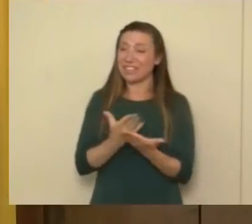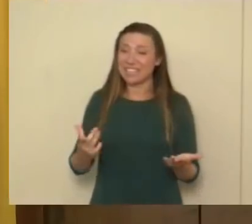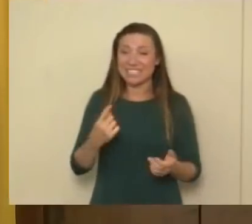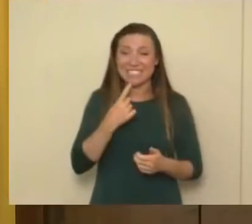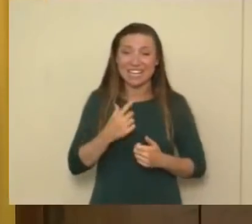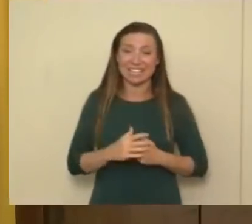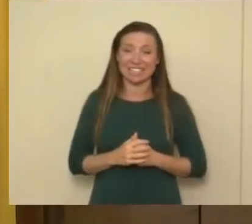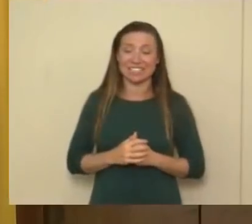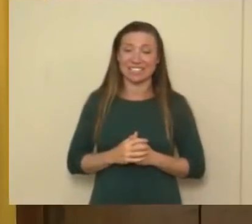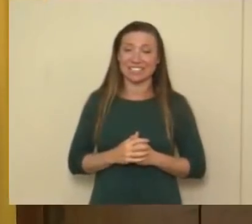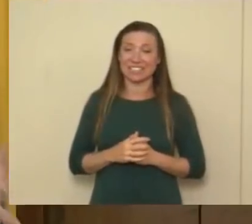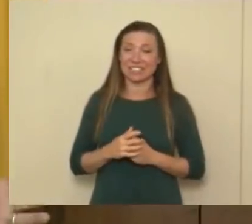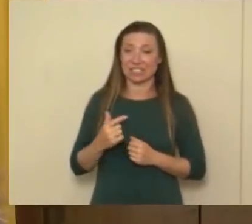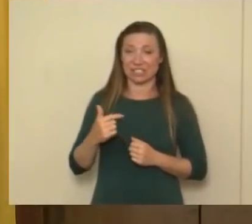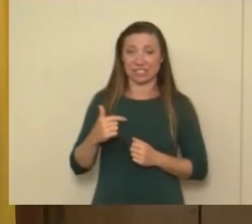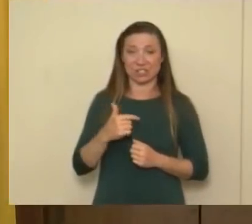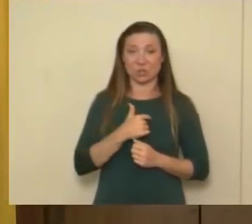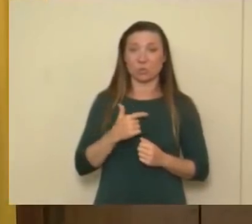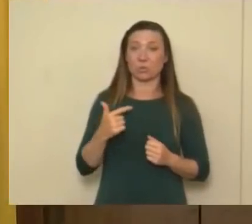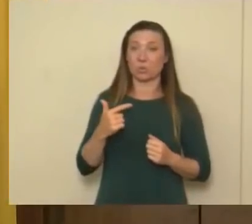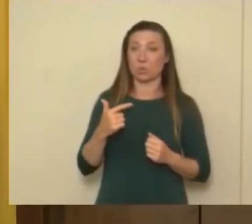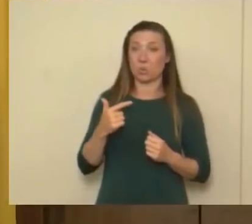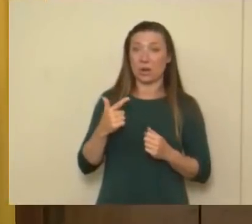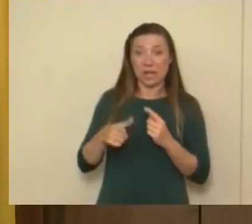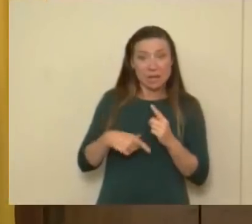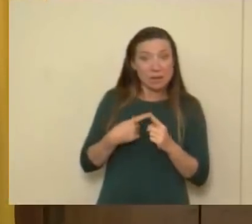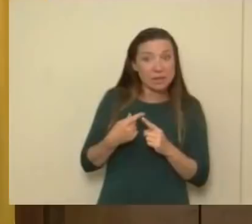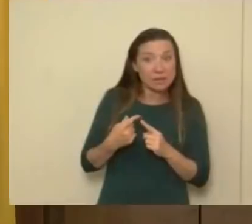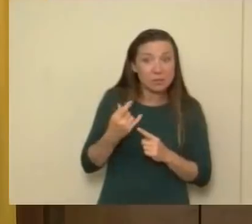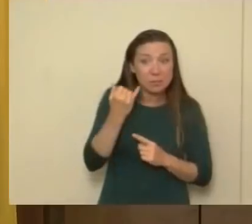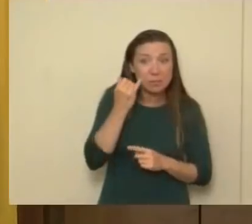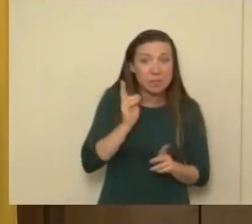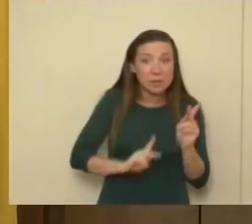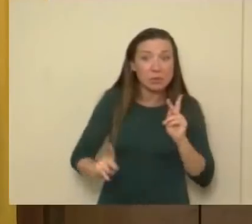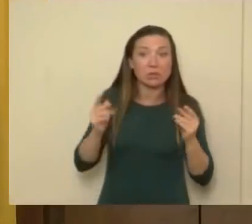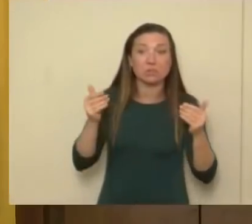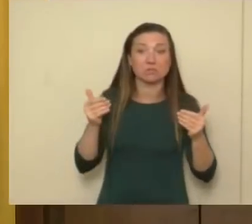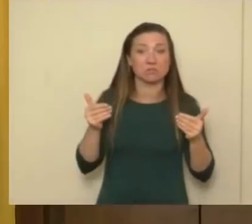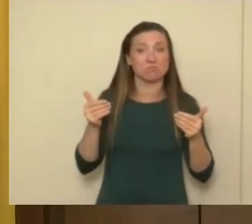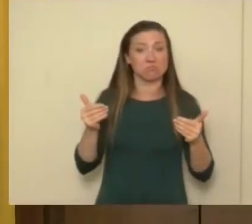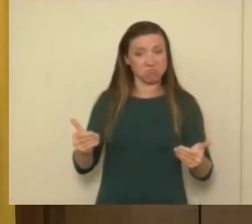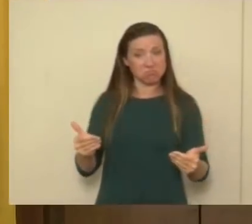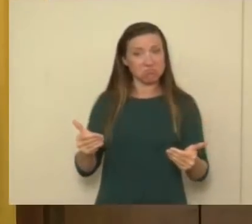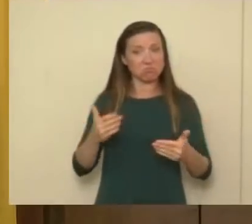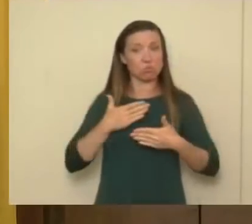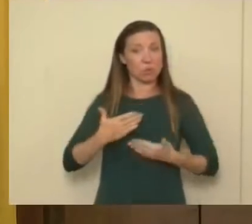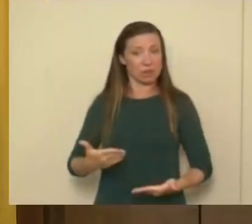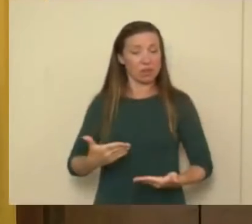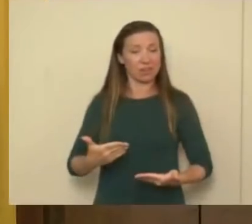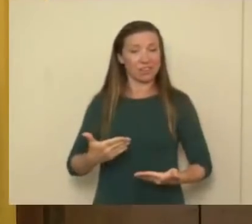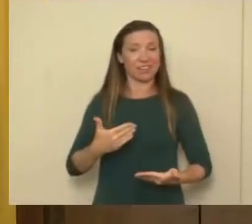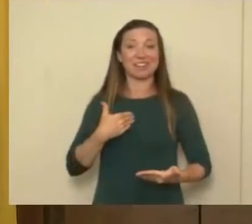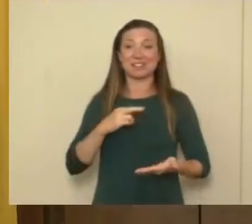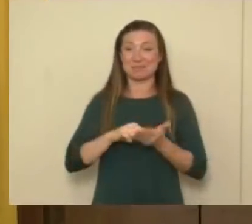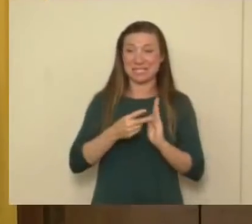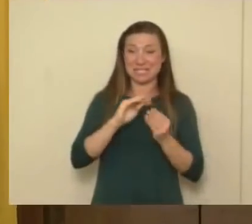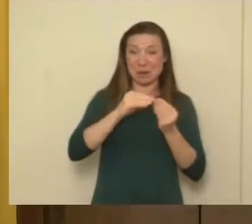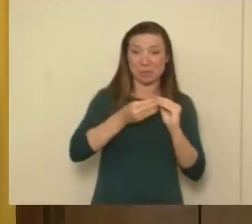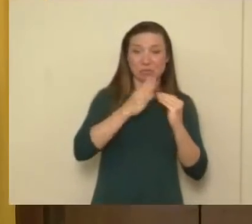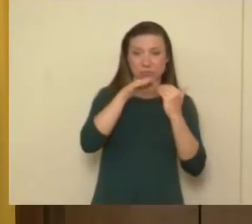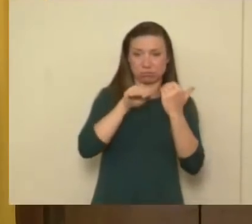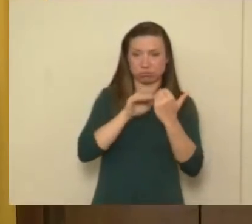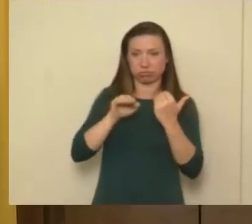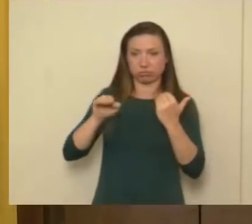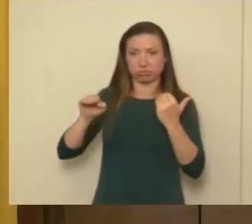expected people to respond, we flattened the curve. I expect that we will again. And now we've got 21 states. Pennsylvania is going